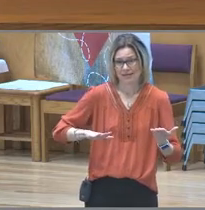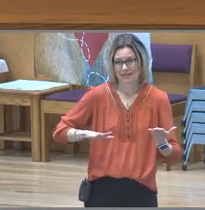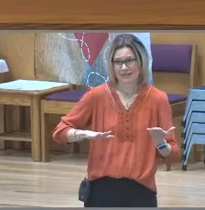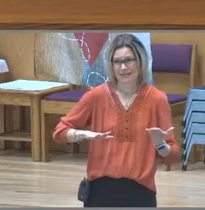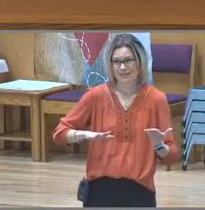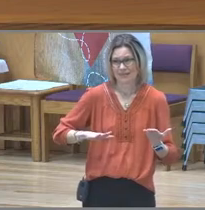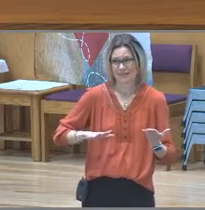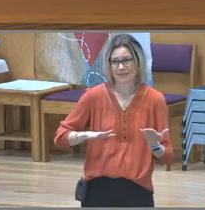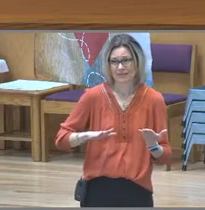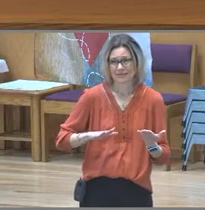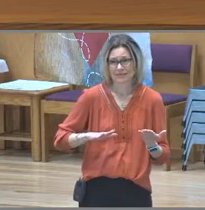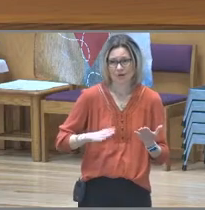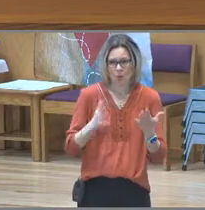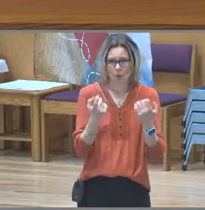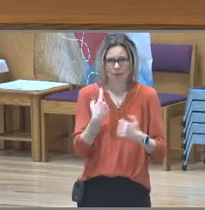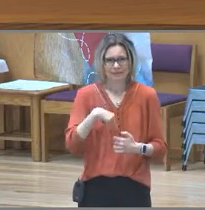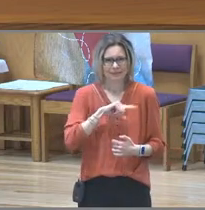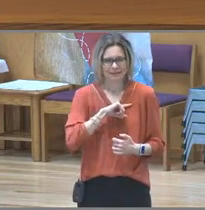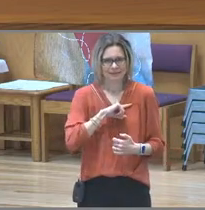us to sing.